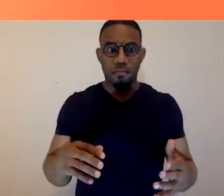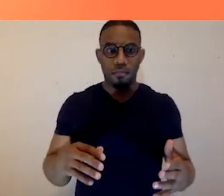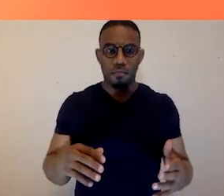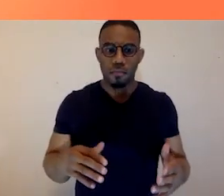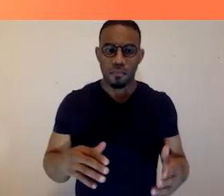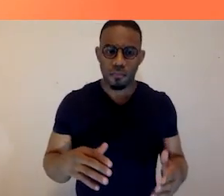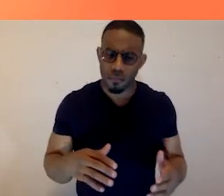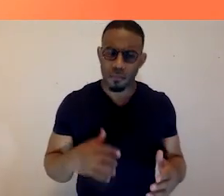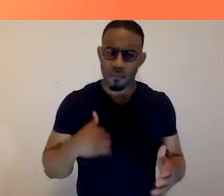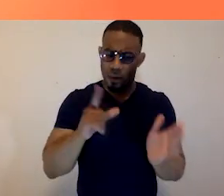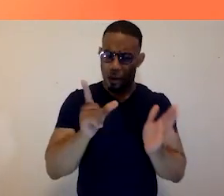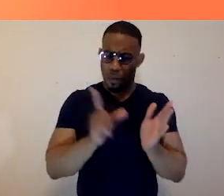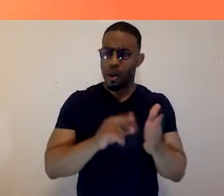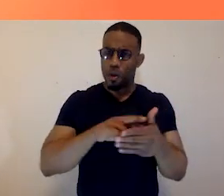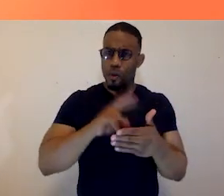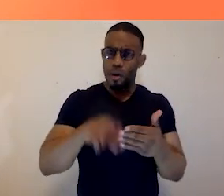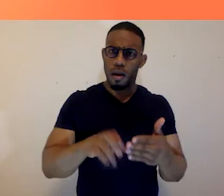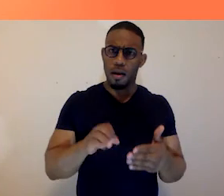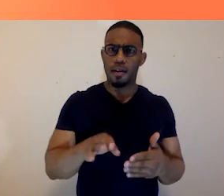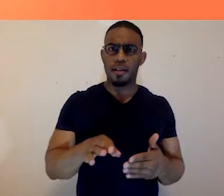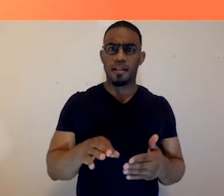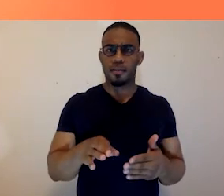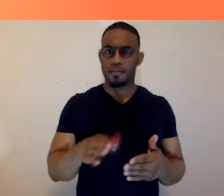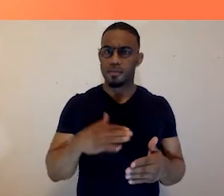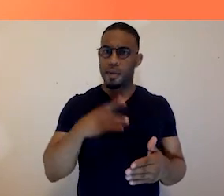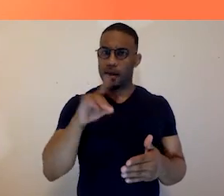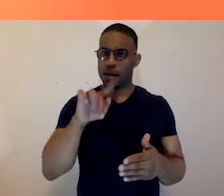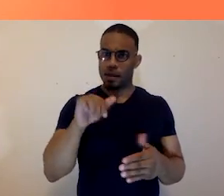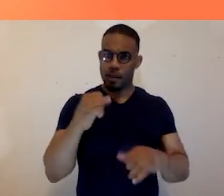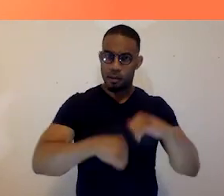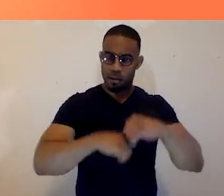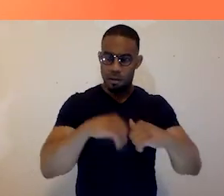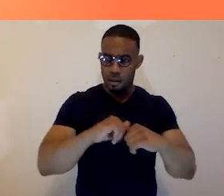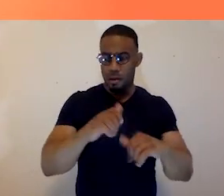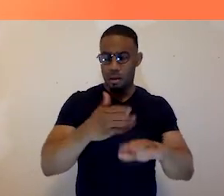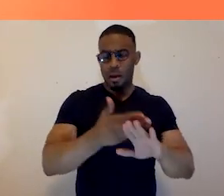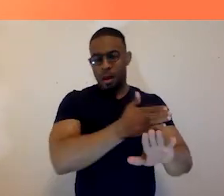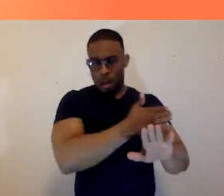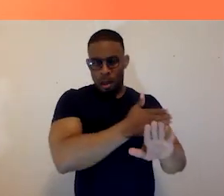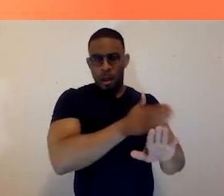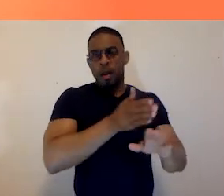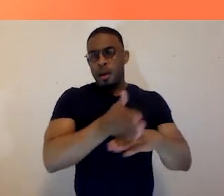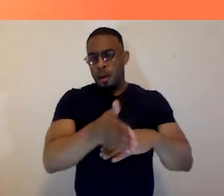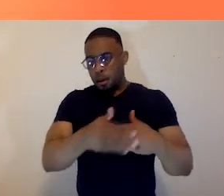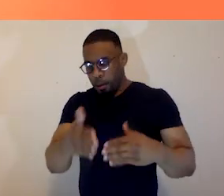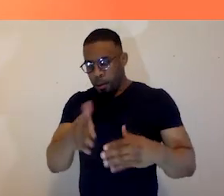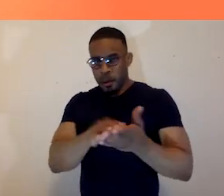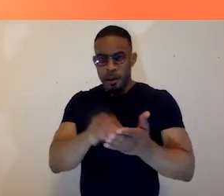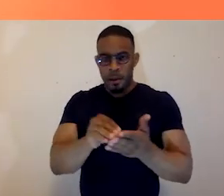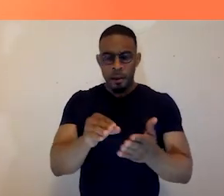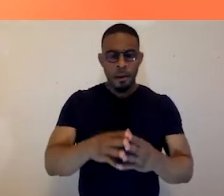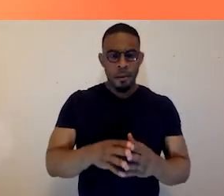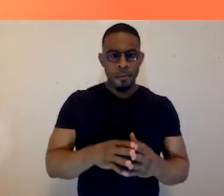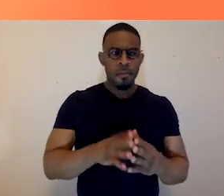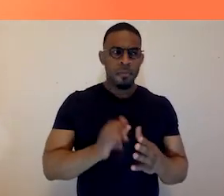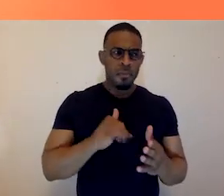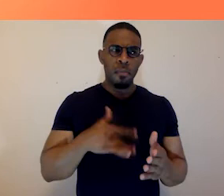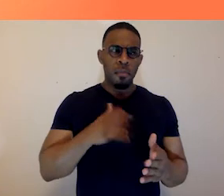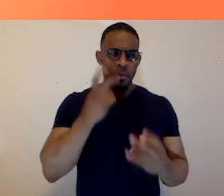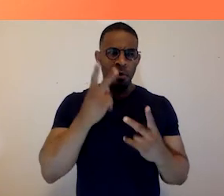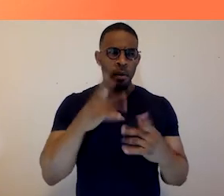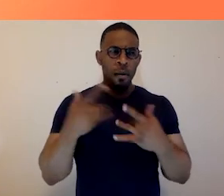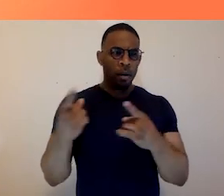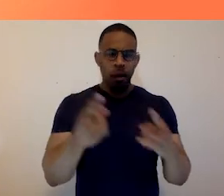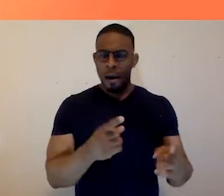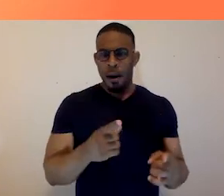So I printed out the results of my data structures, the before and the after the learning, so I could see what's